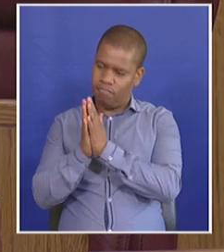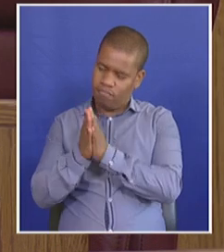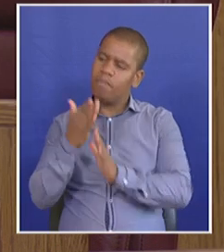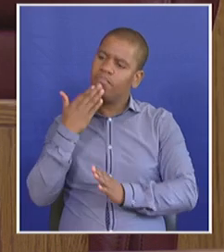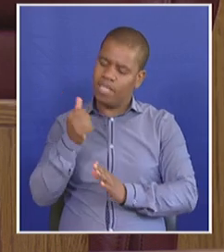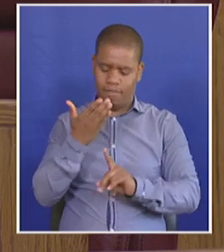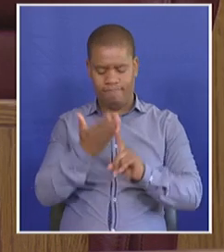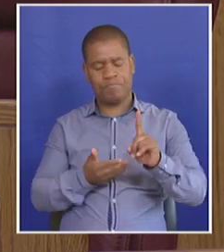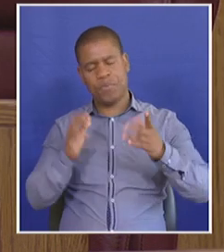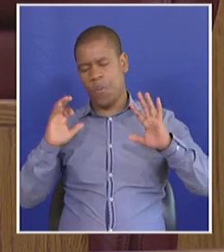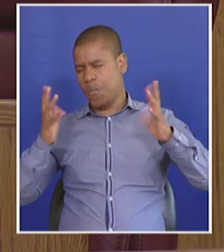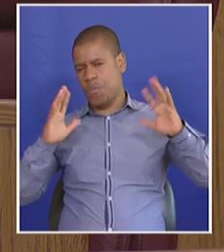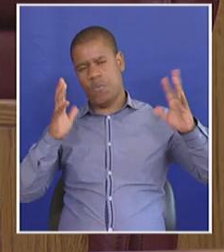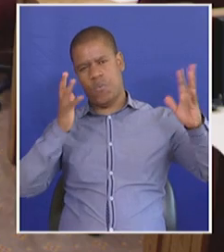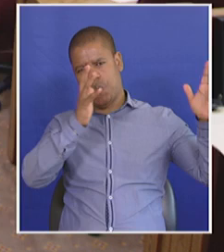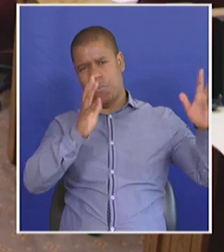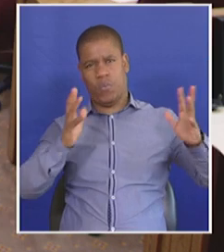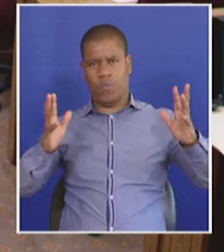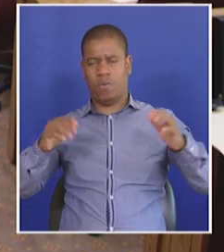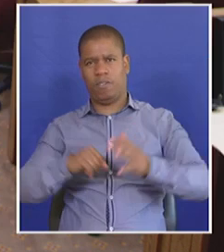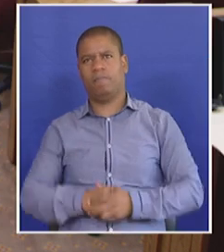applause as he is working out.